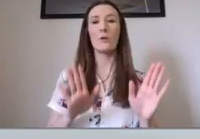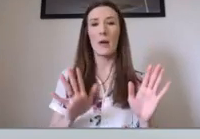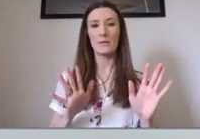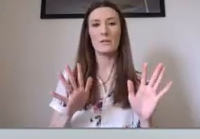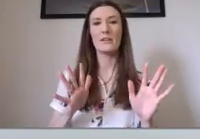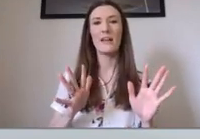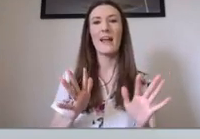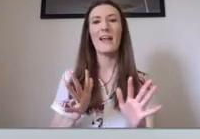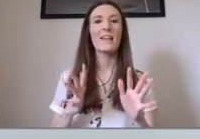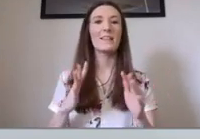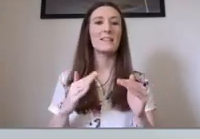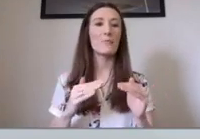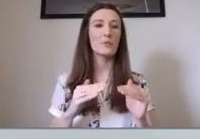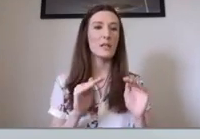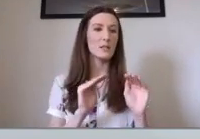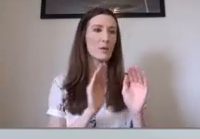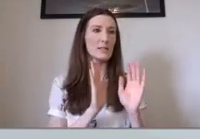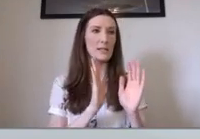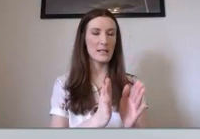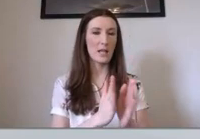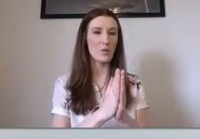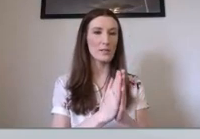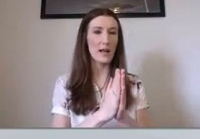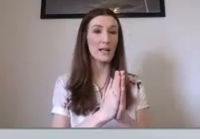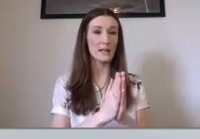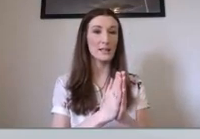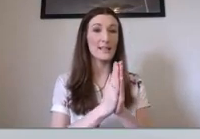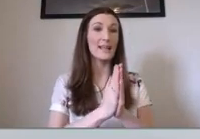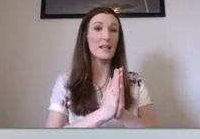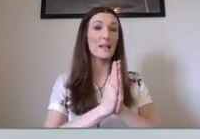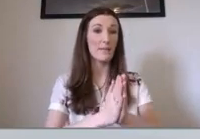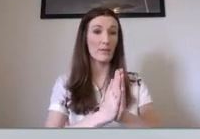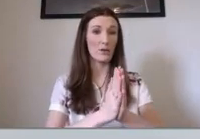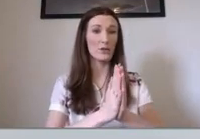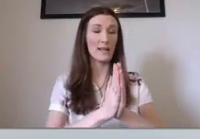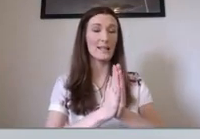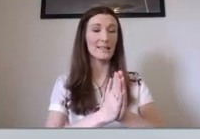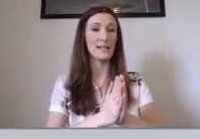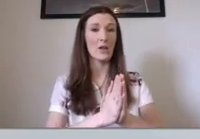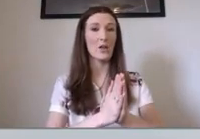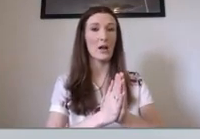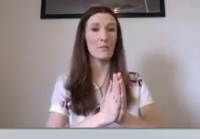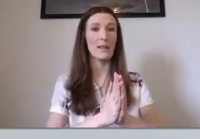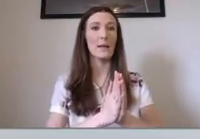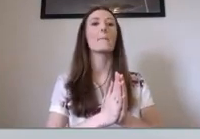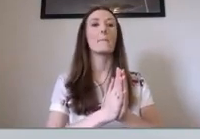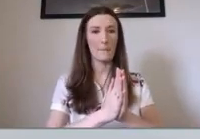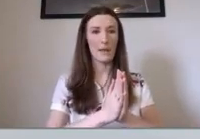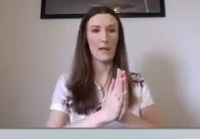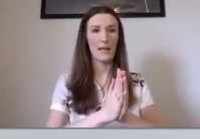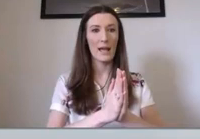just do your best. Okay, the deaf person is going to see your signing level, your signing skill, and be